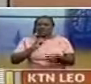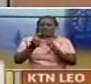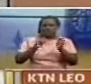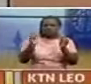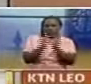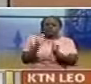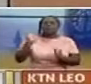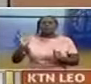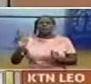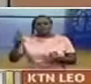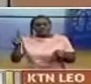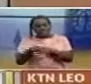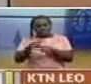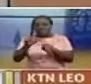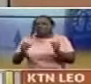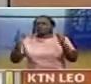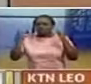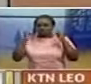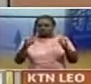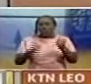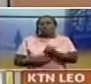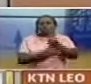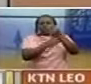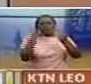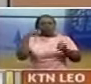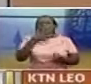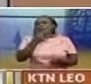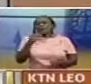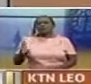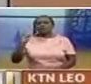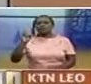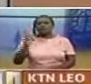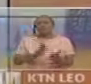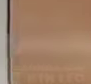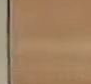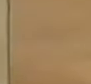mchezaji huyu ambaye pia ni nguzo muhimu wa Manchester City kuhuzu tuzo hizo.